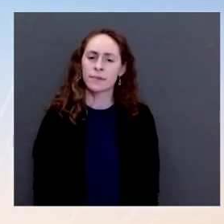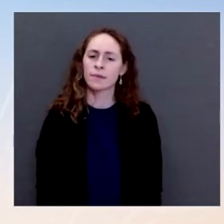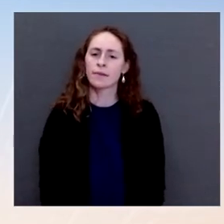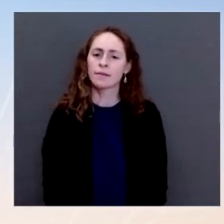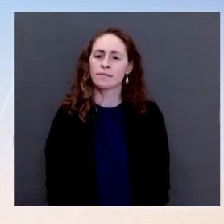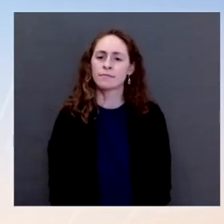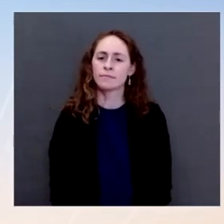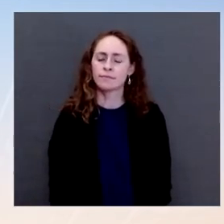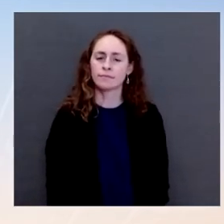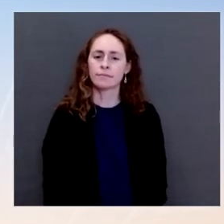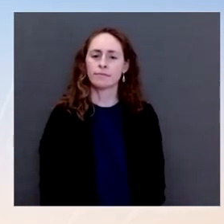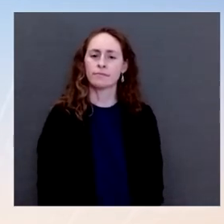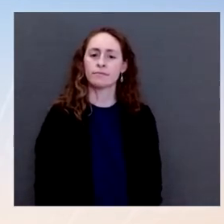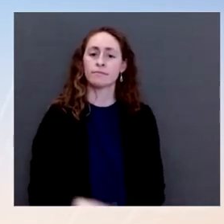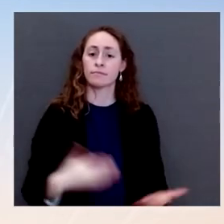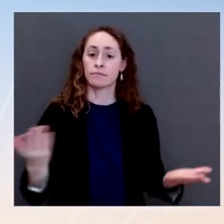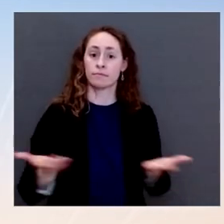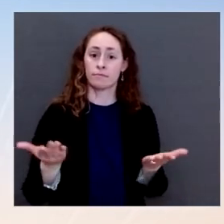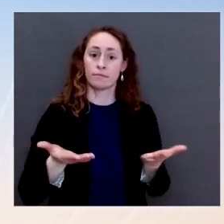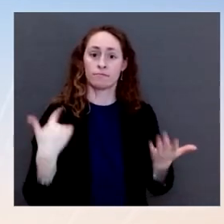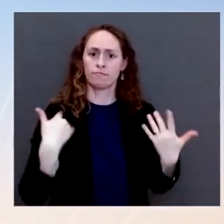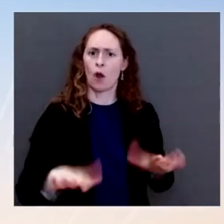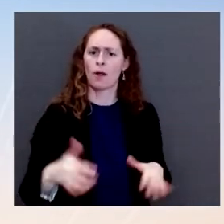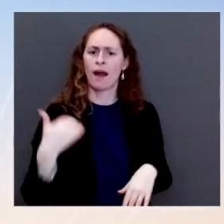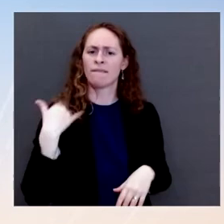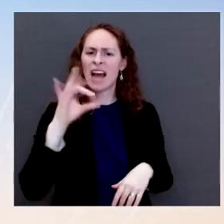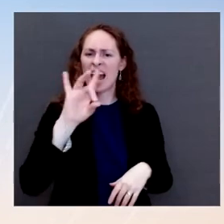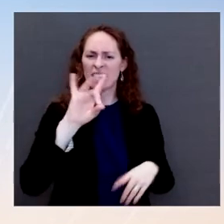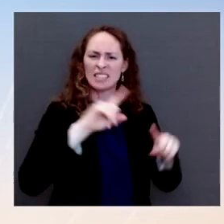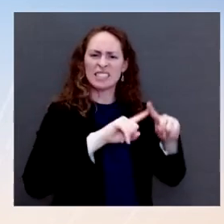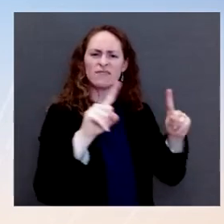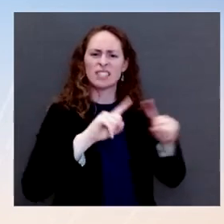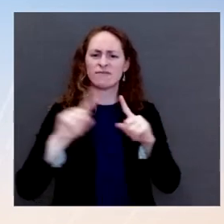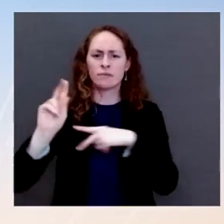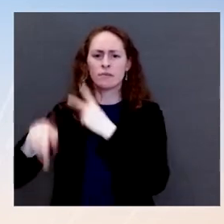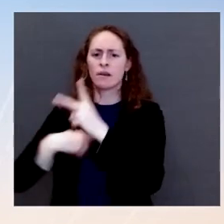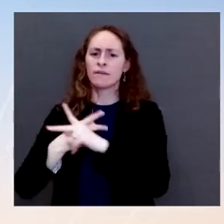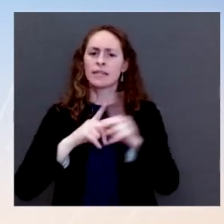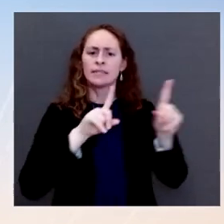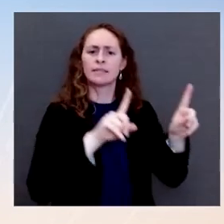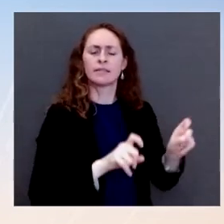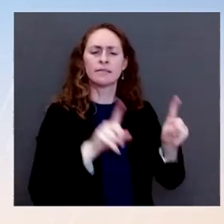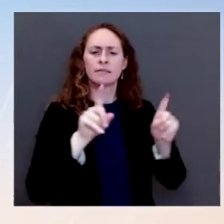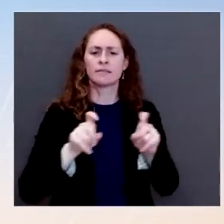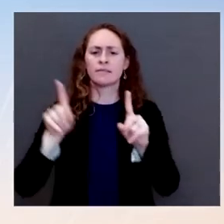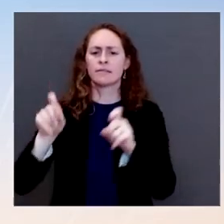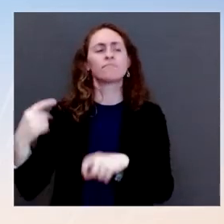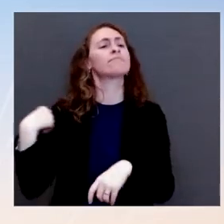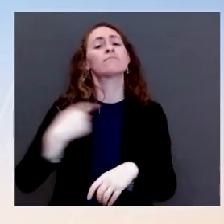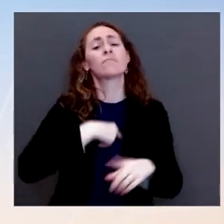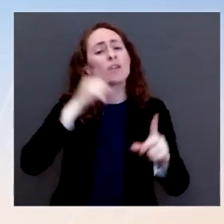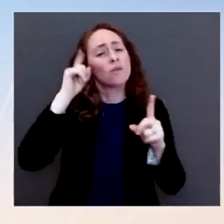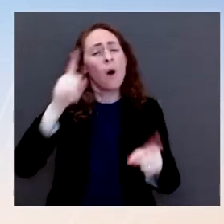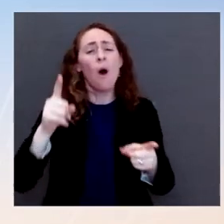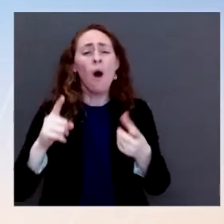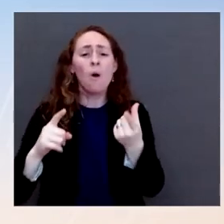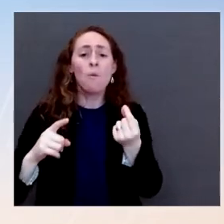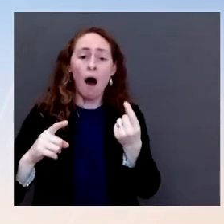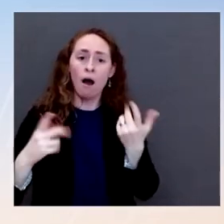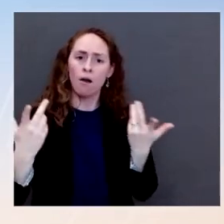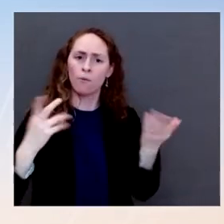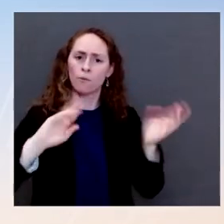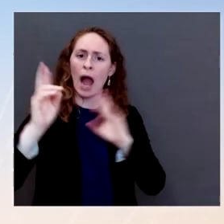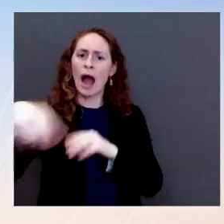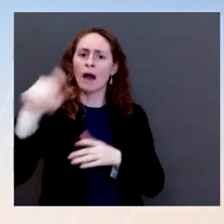increase accessibility and decrease costs. And if you look at what we've done over the course of time, we've quadrupled the size of our testing plan.